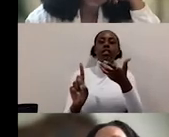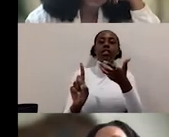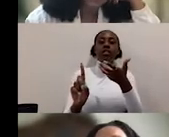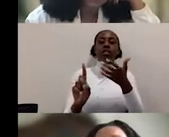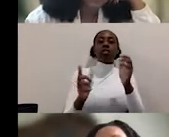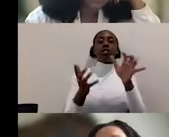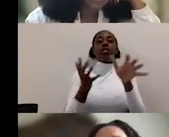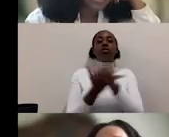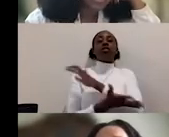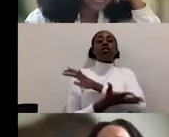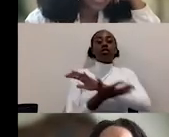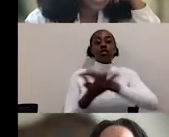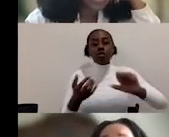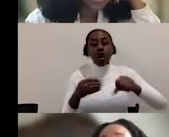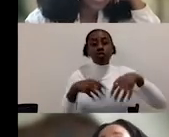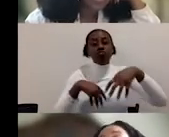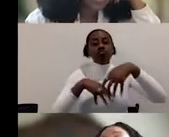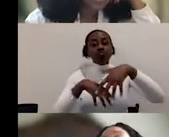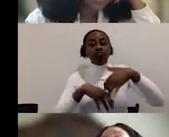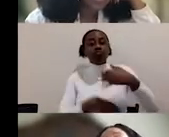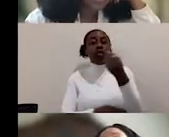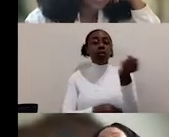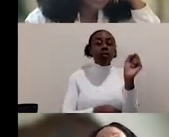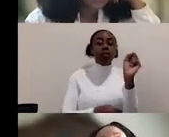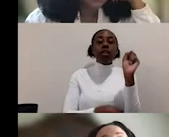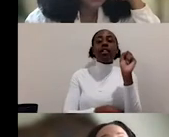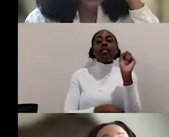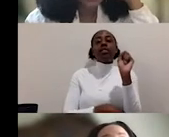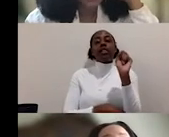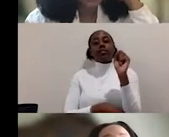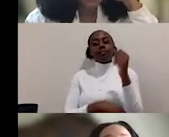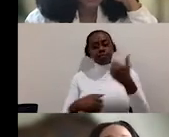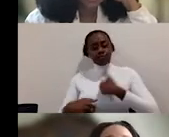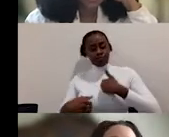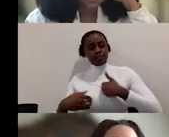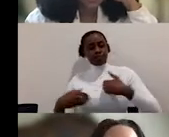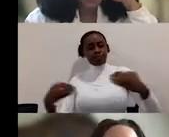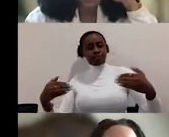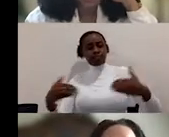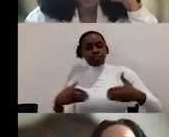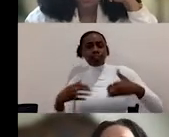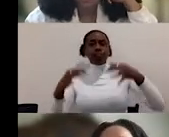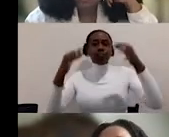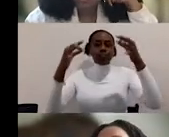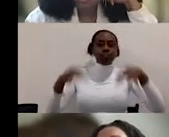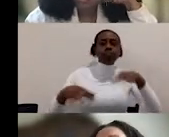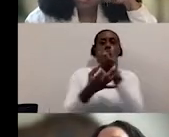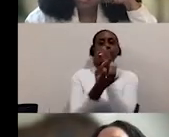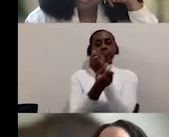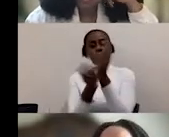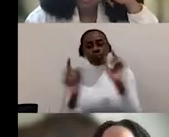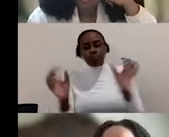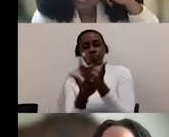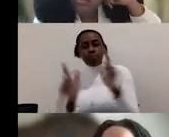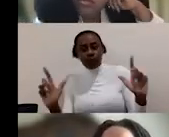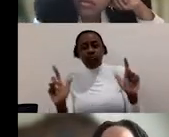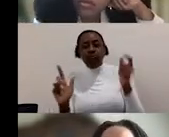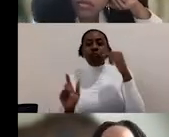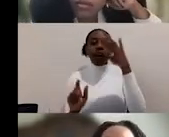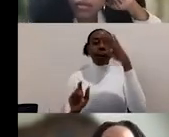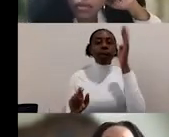for Black, Brown, Asian, and Indigenous struggles? To sow division and distrust within progressive